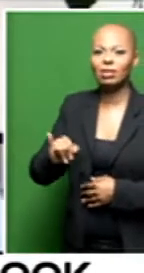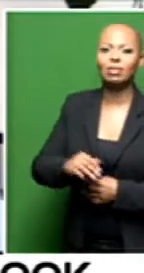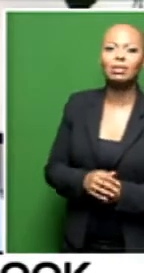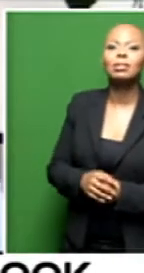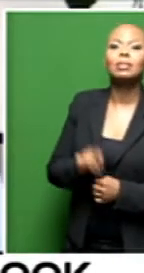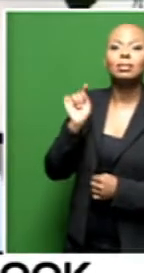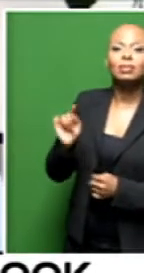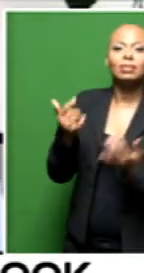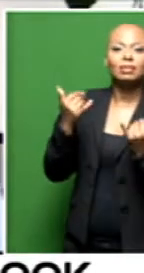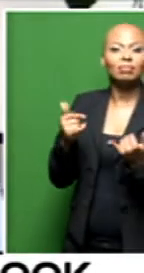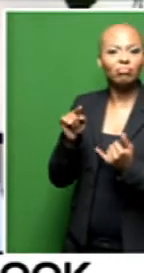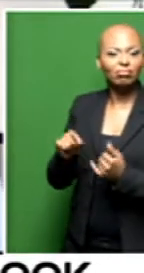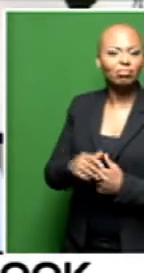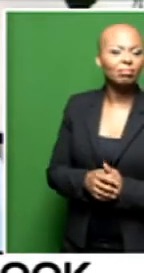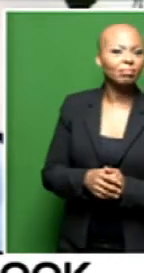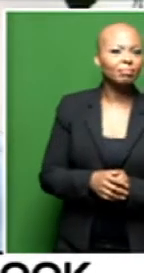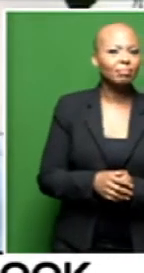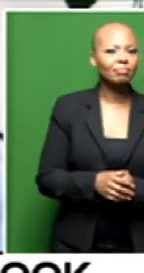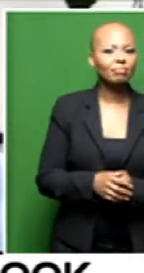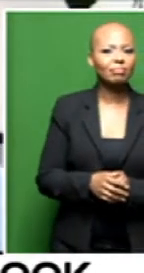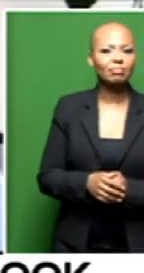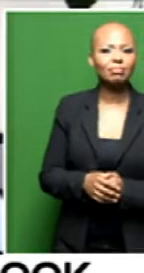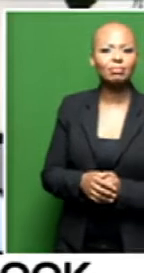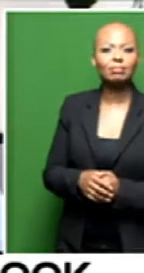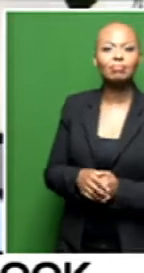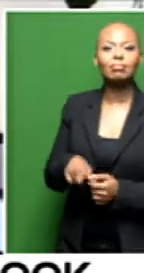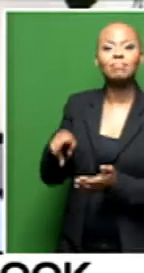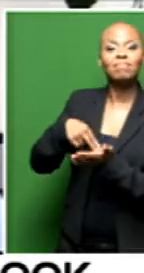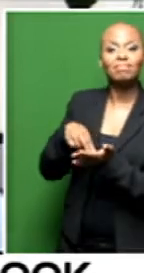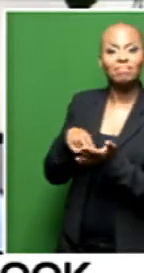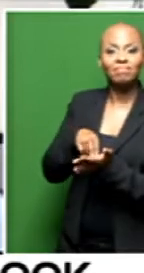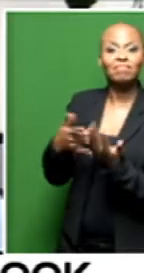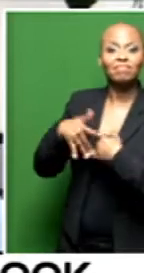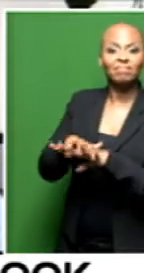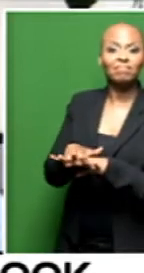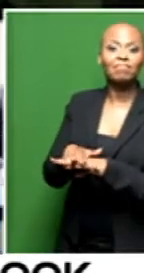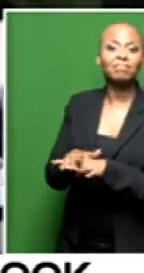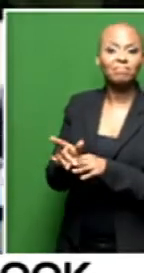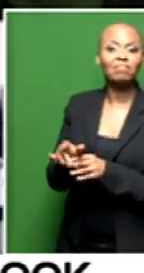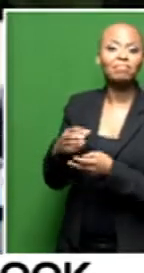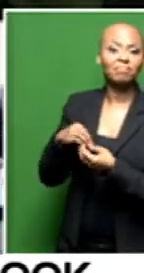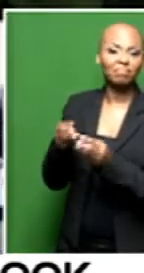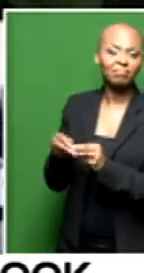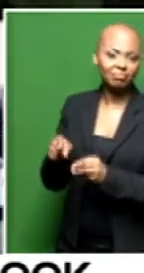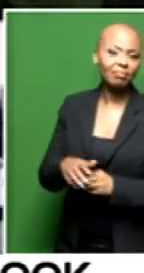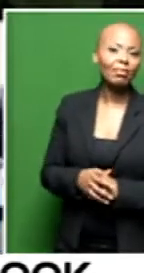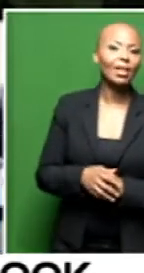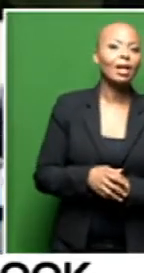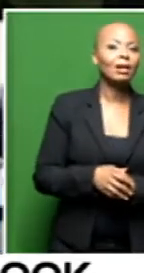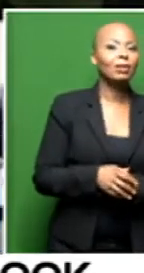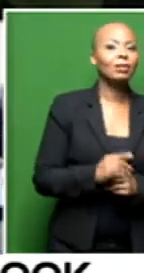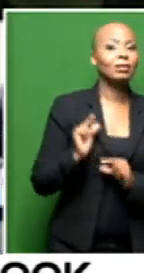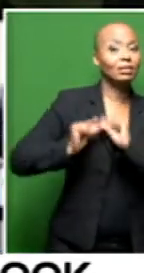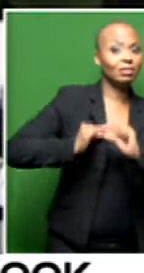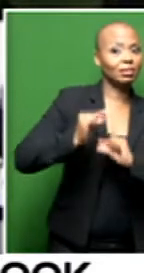the book. I think there's something to say about, you know, generational recipes.